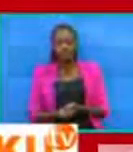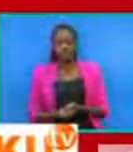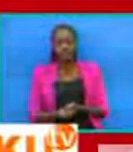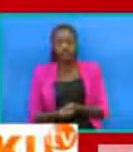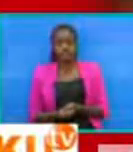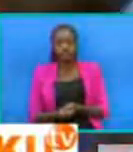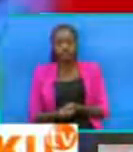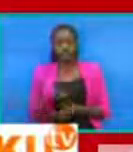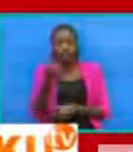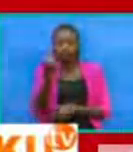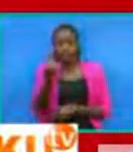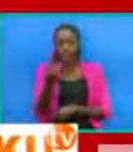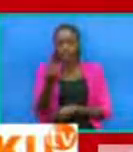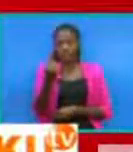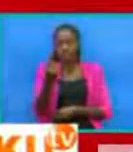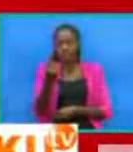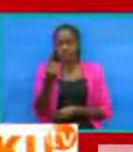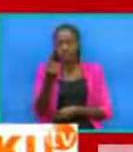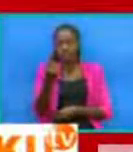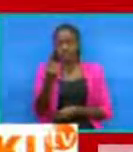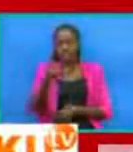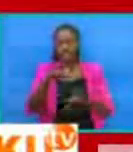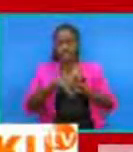One of them called Lintau.